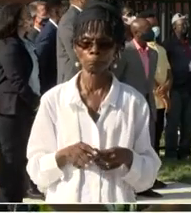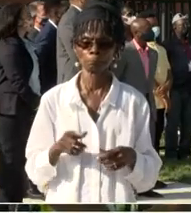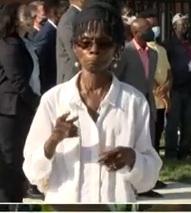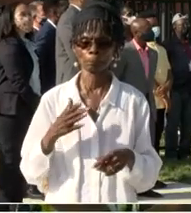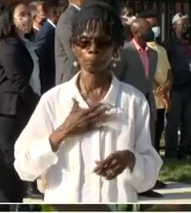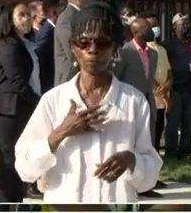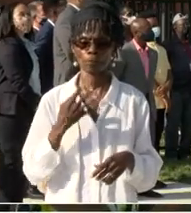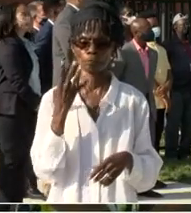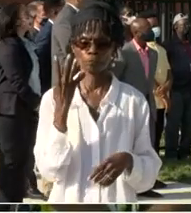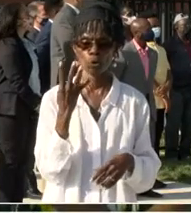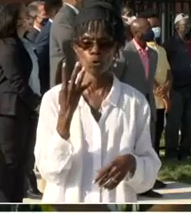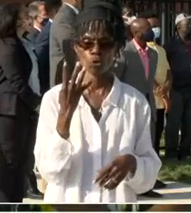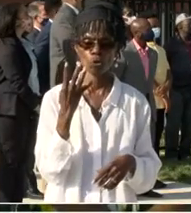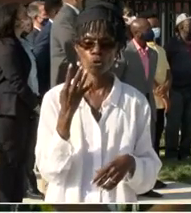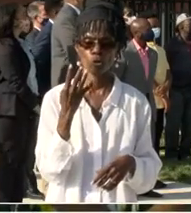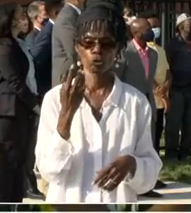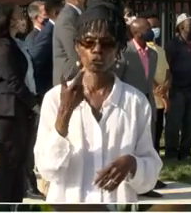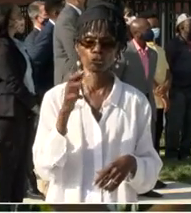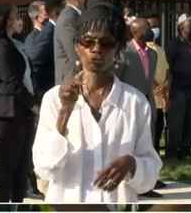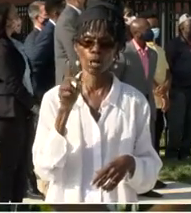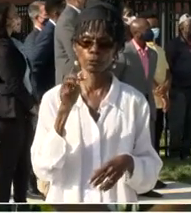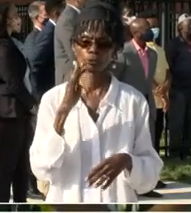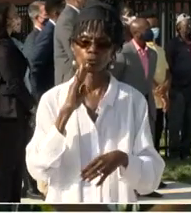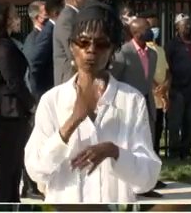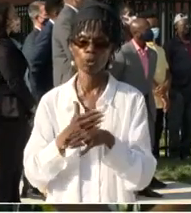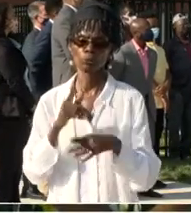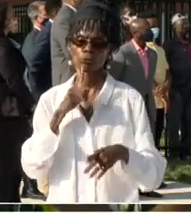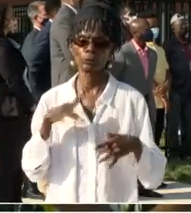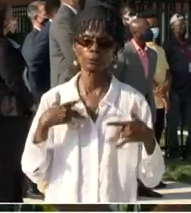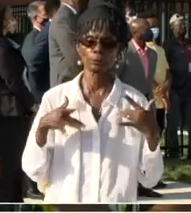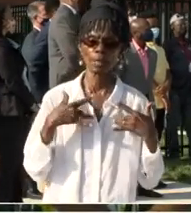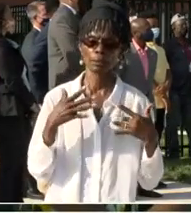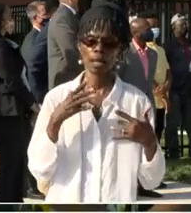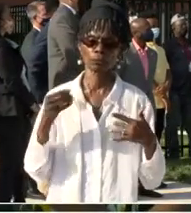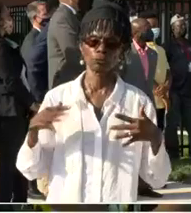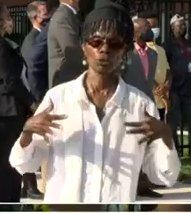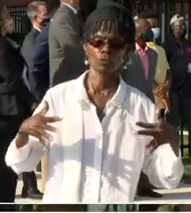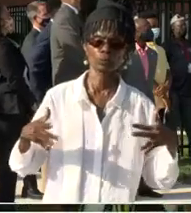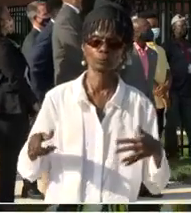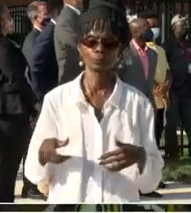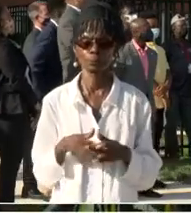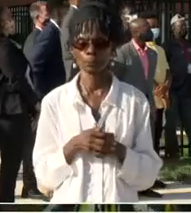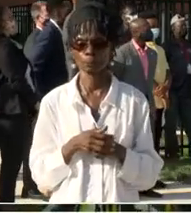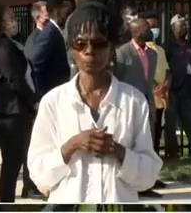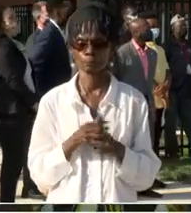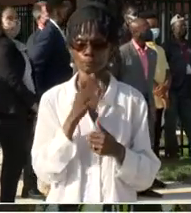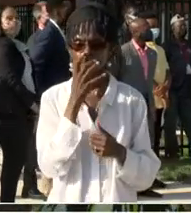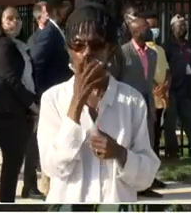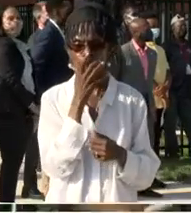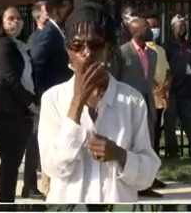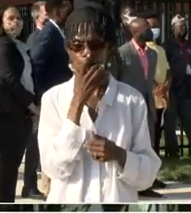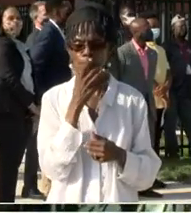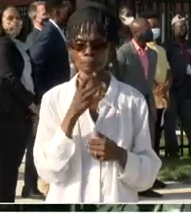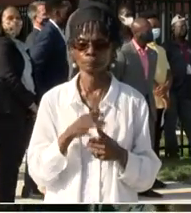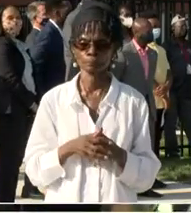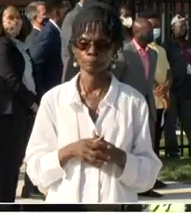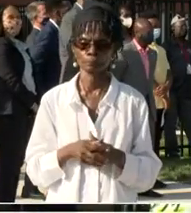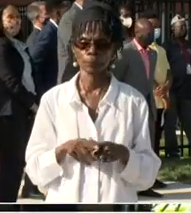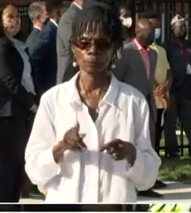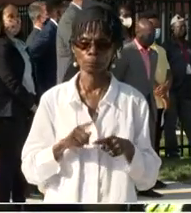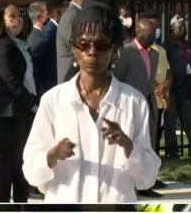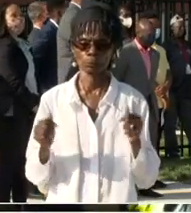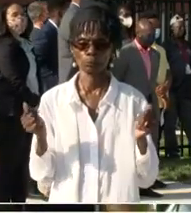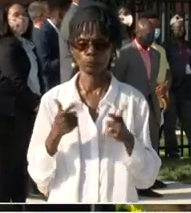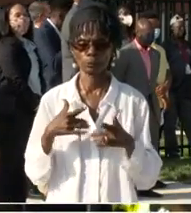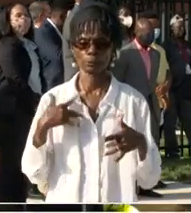where she says she is both excited and she is nervous. And so she calls herself a little nurse-sighted today. But we are excited. This is going to be a